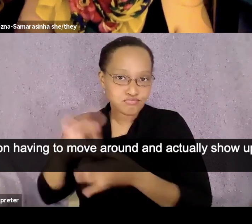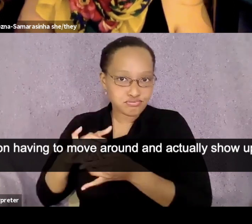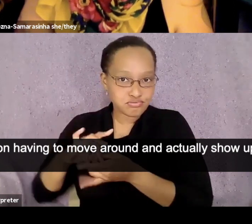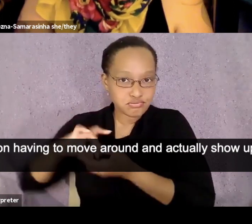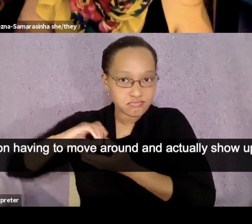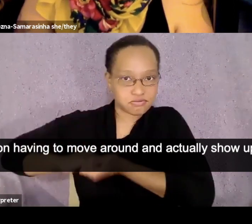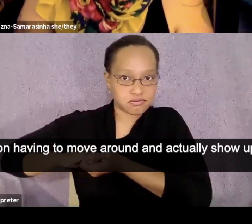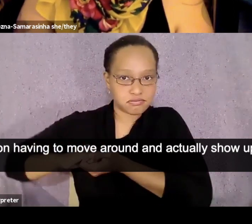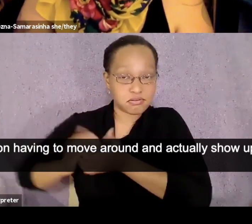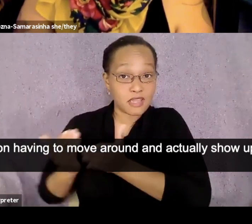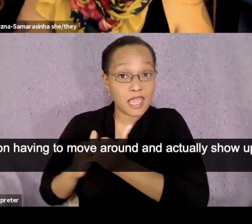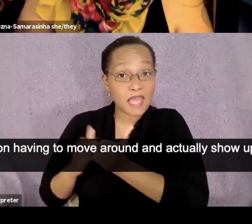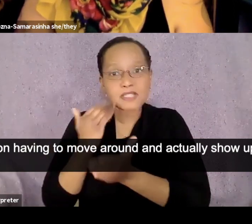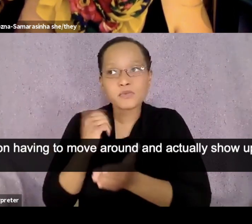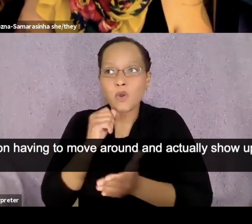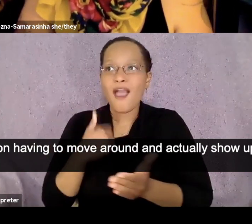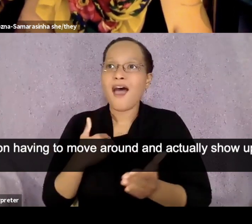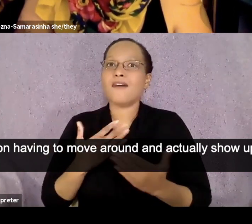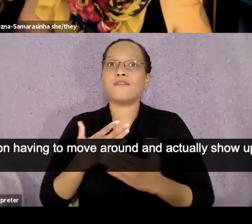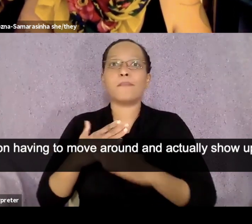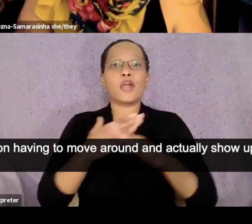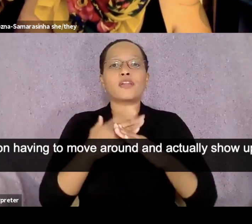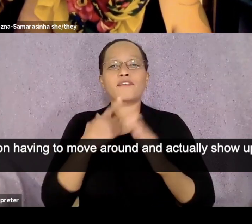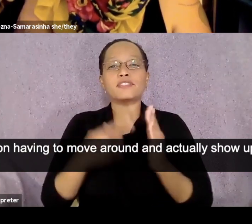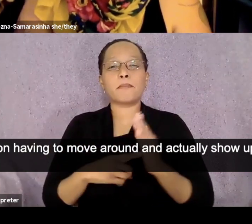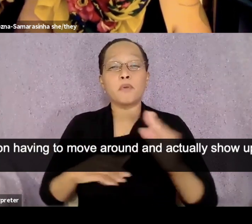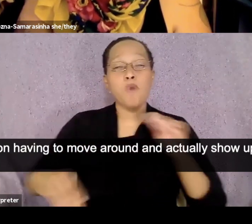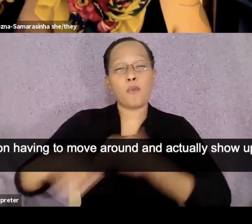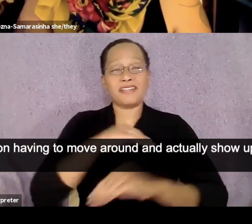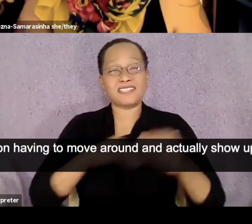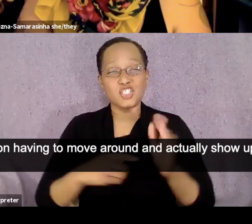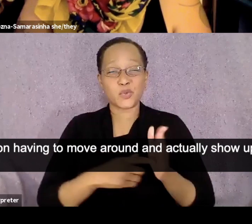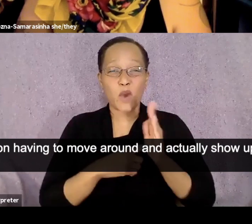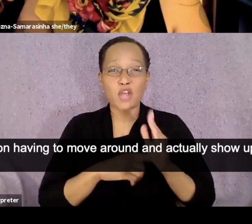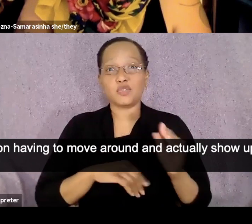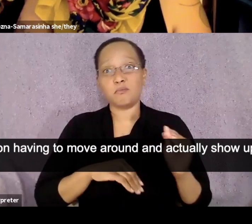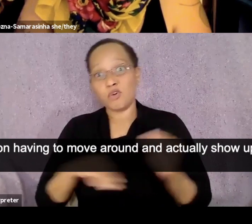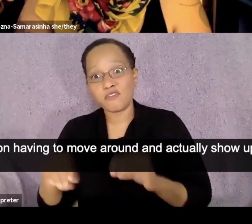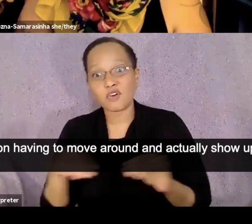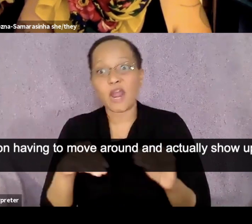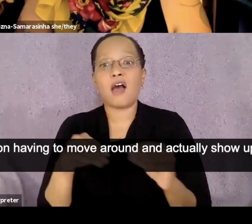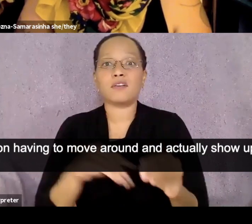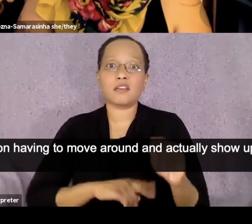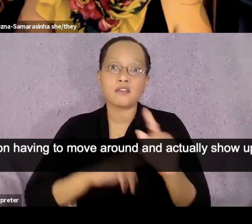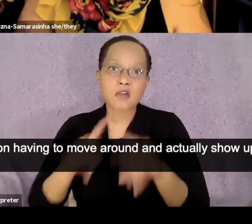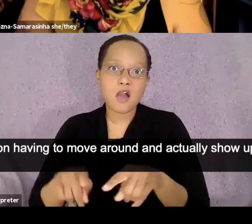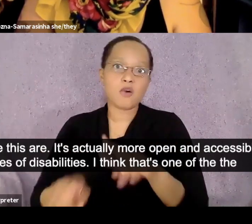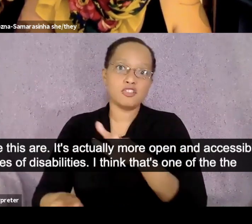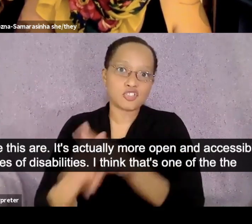barriers of like mobilization, having to move around and actually show up for meetings and events in the way that it